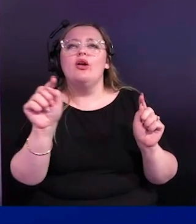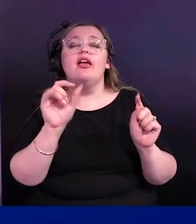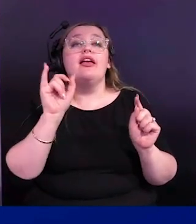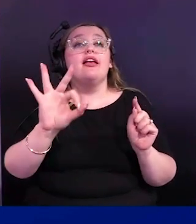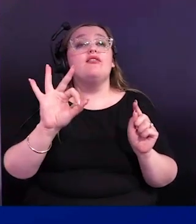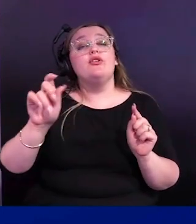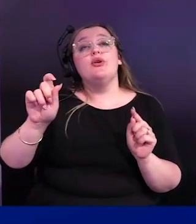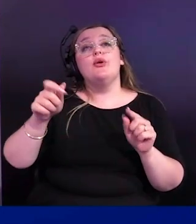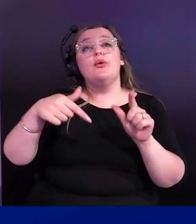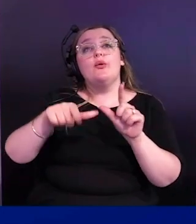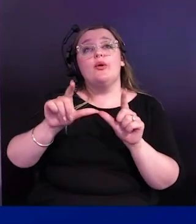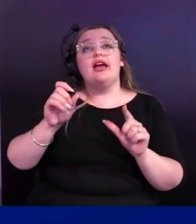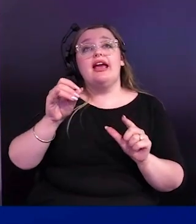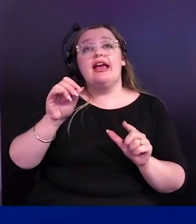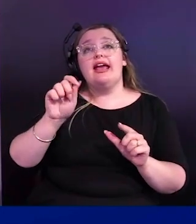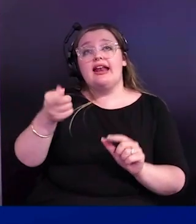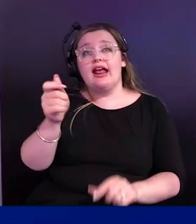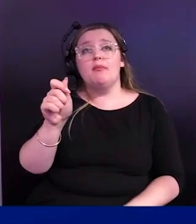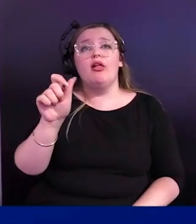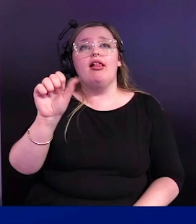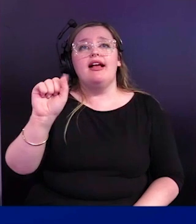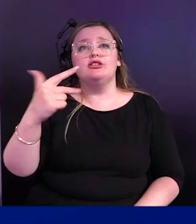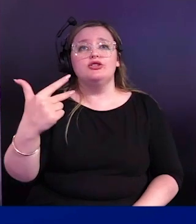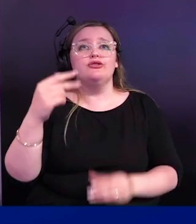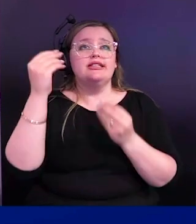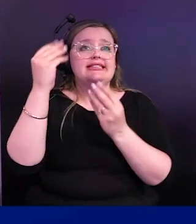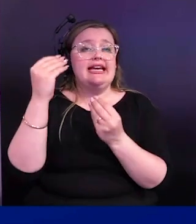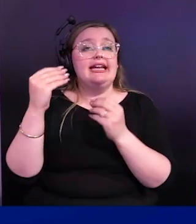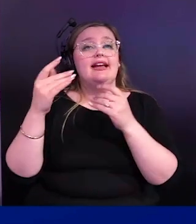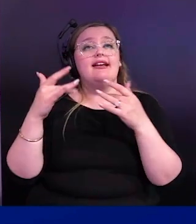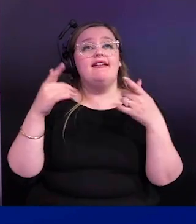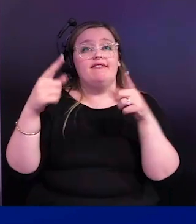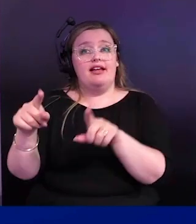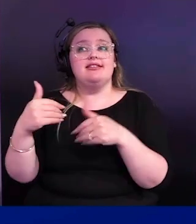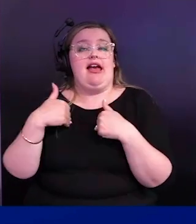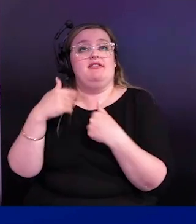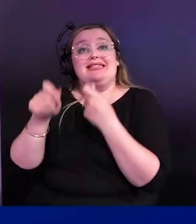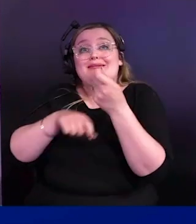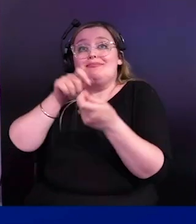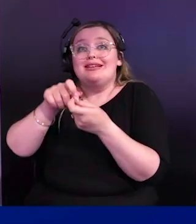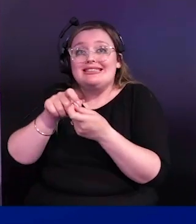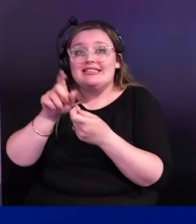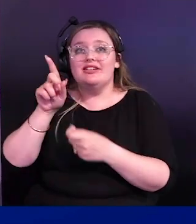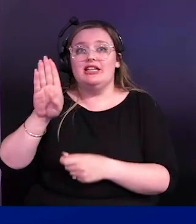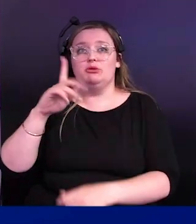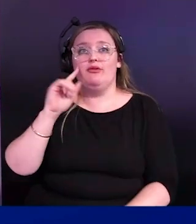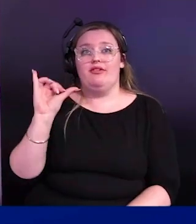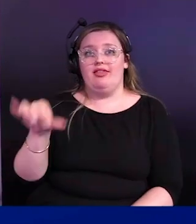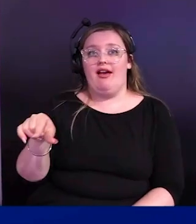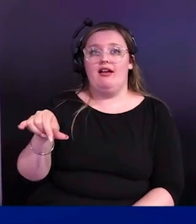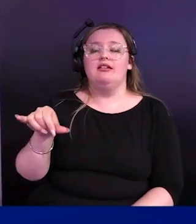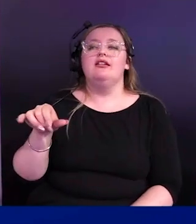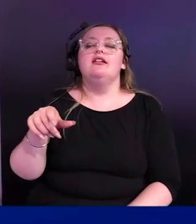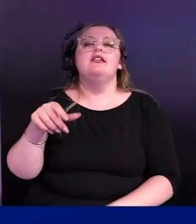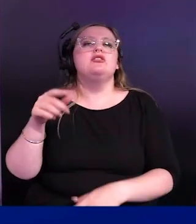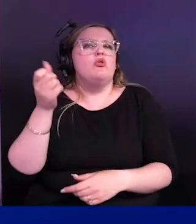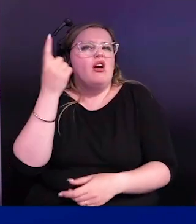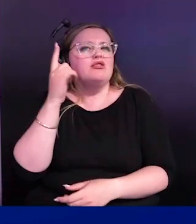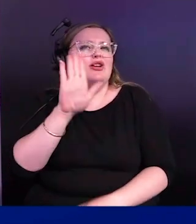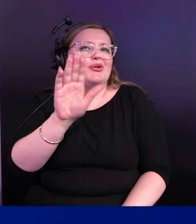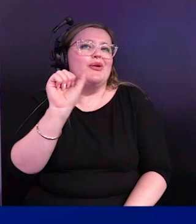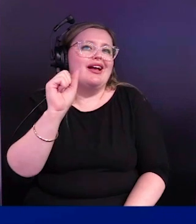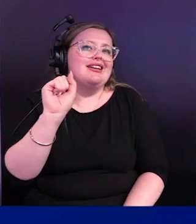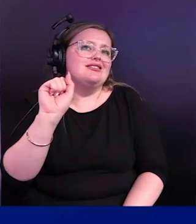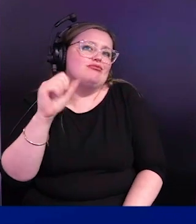S3 data events in your event data store, we provide a dashboard specific for that. So you can understand better your S3 account